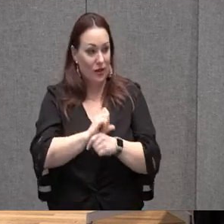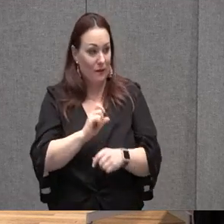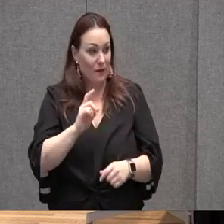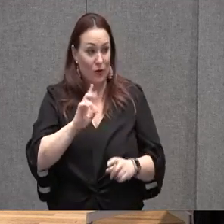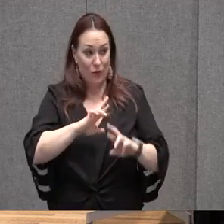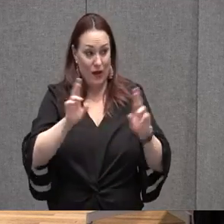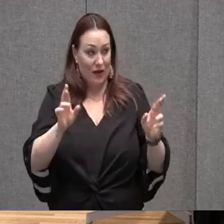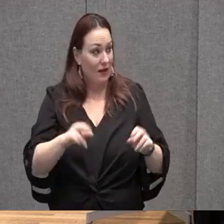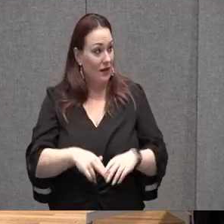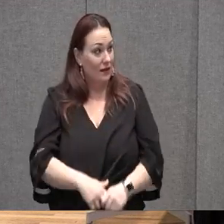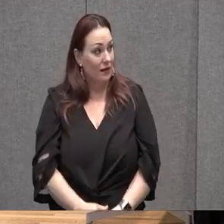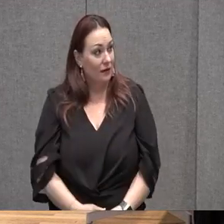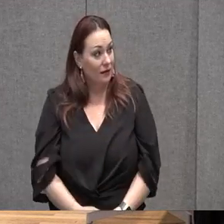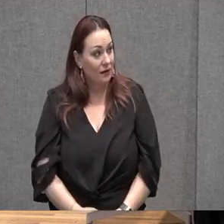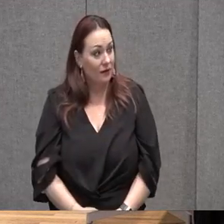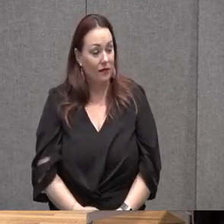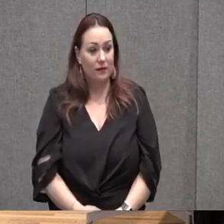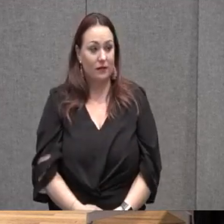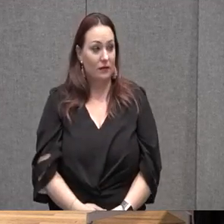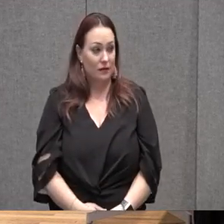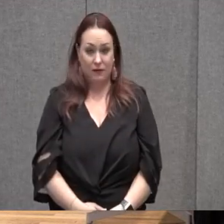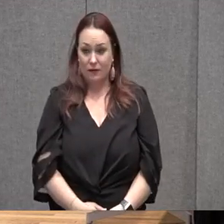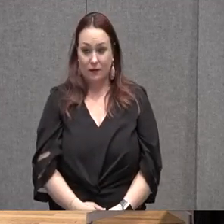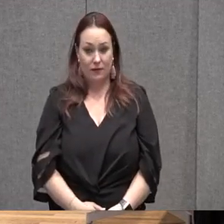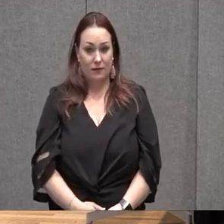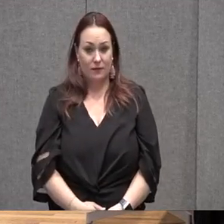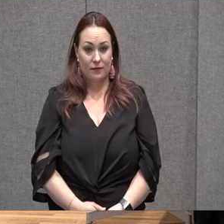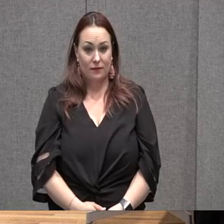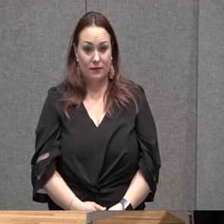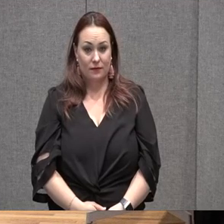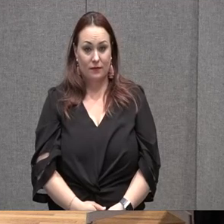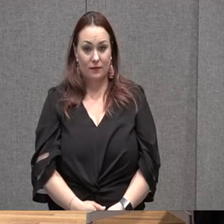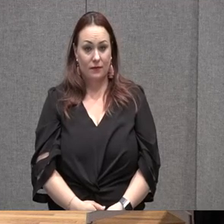bunnies. Okay, bunnies. I'm going to hold it.